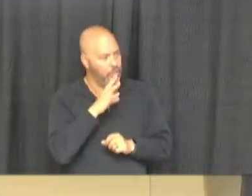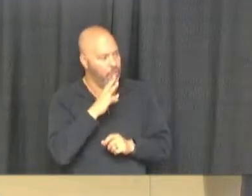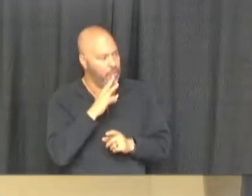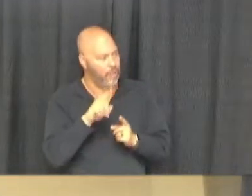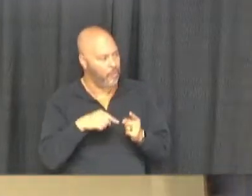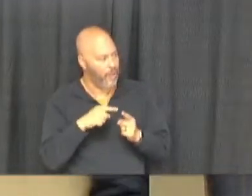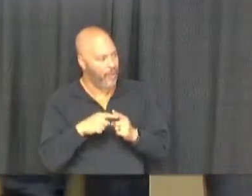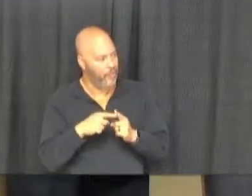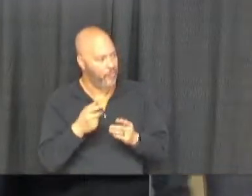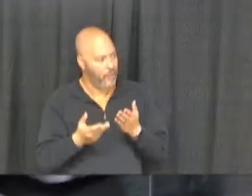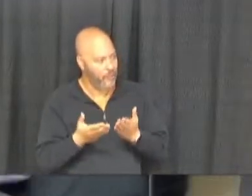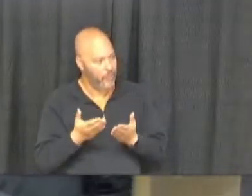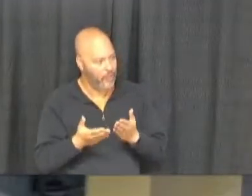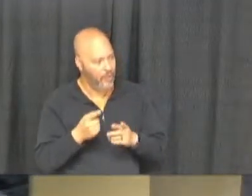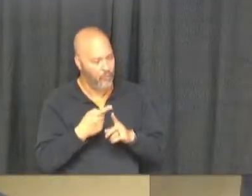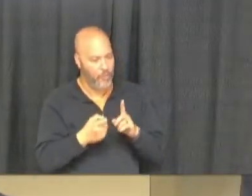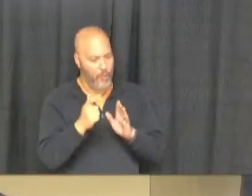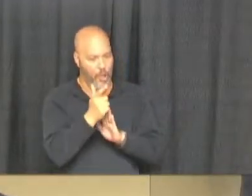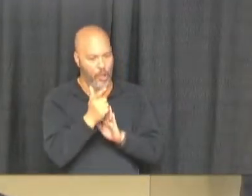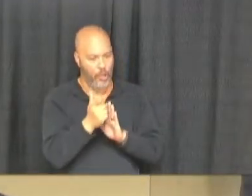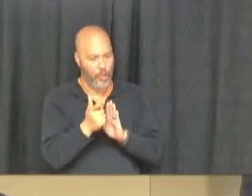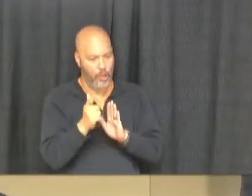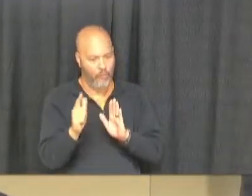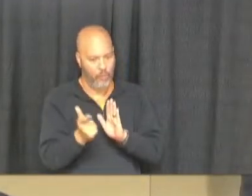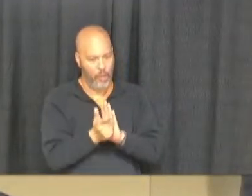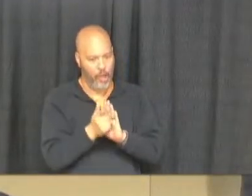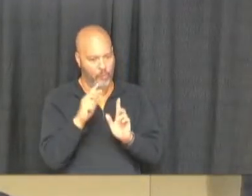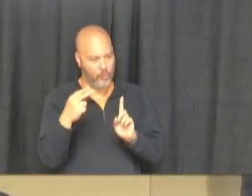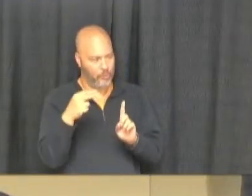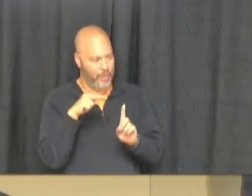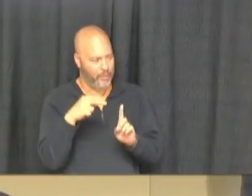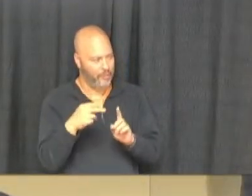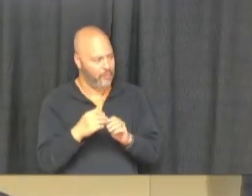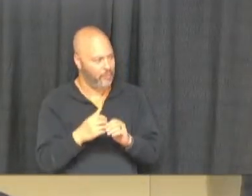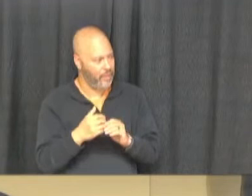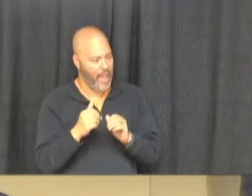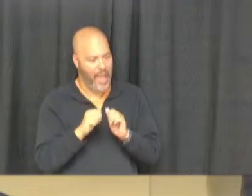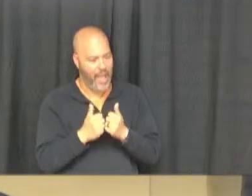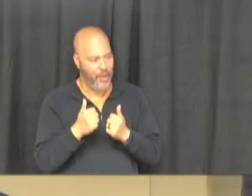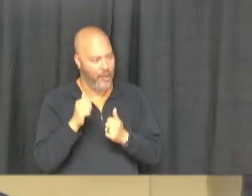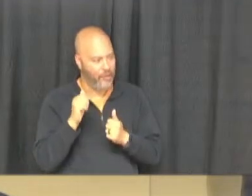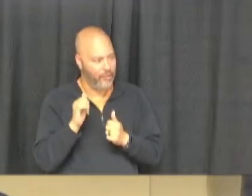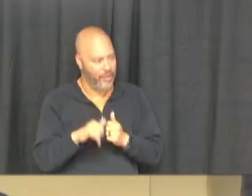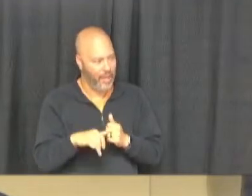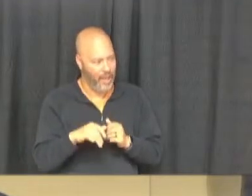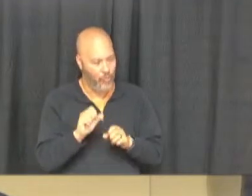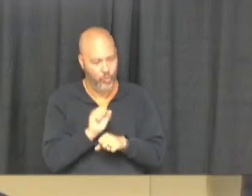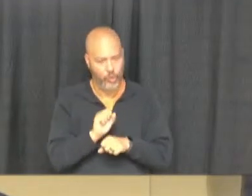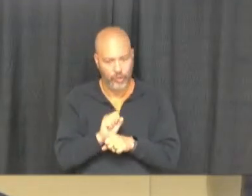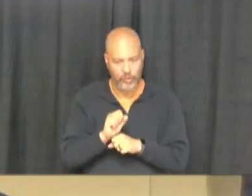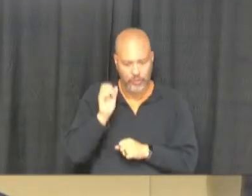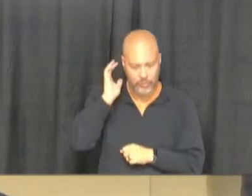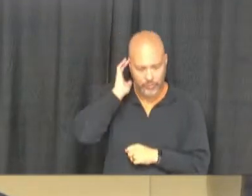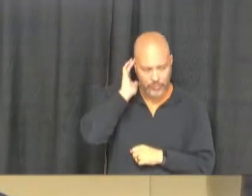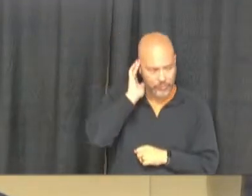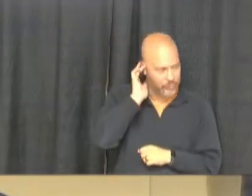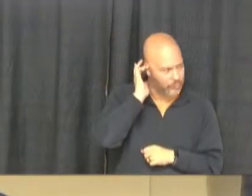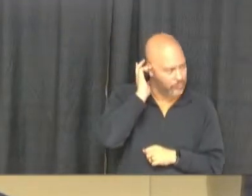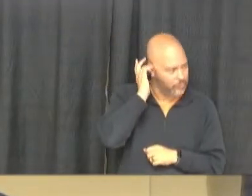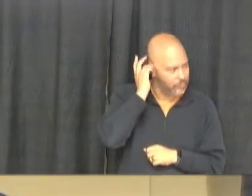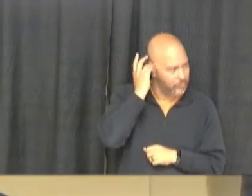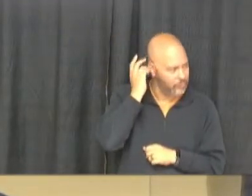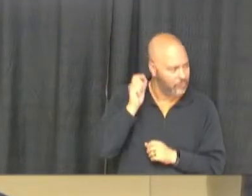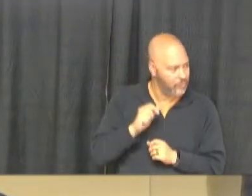about, from a law perspective, how would that work? It would